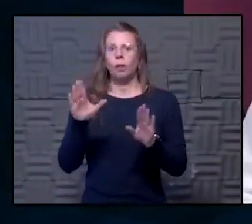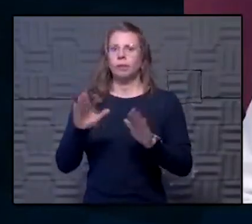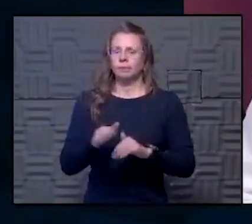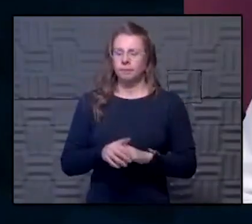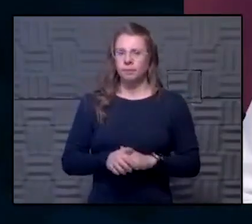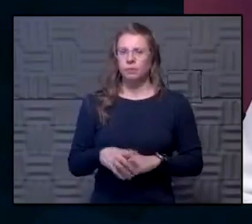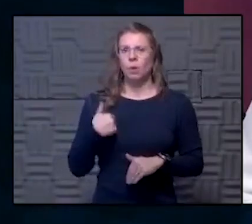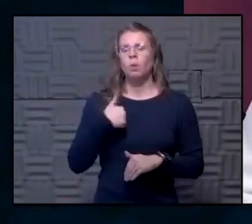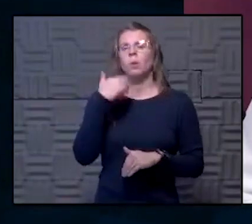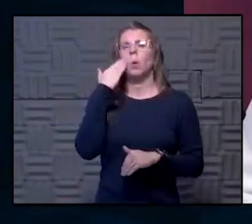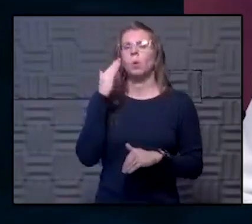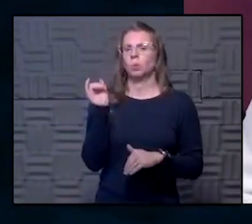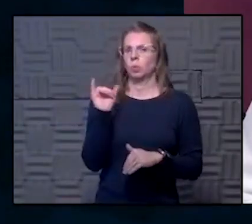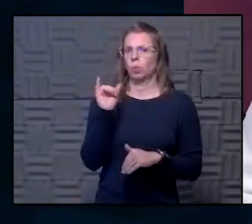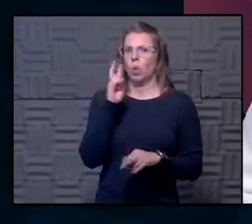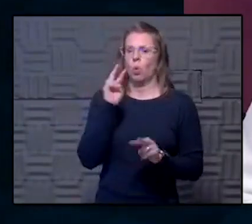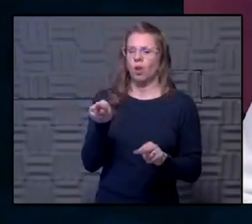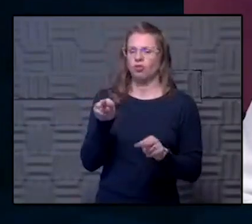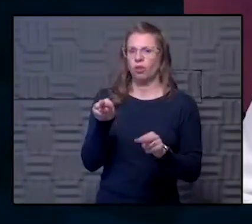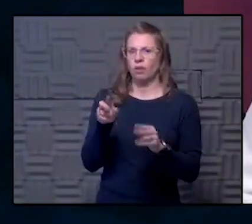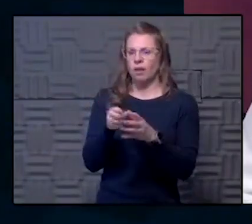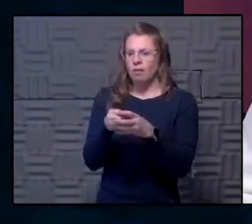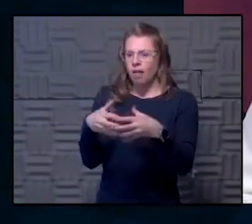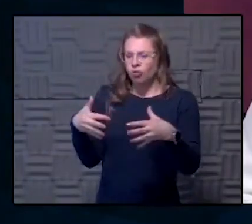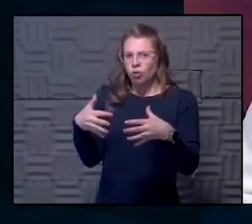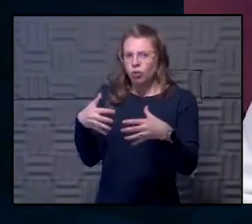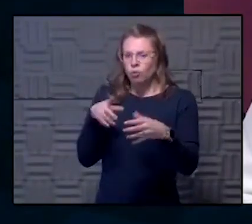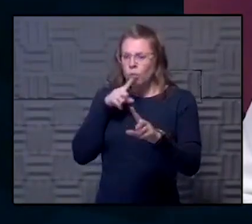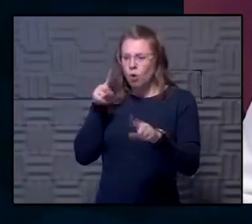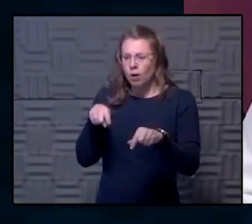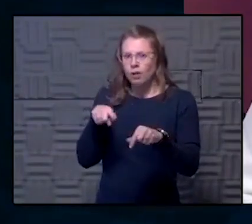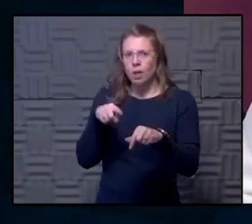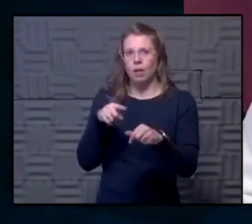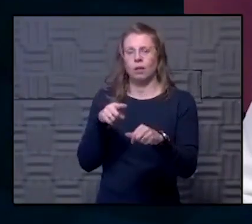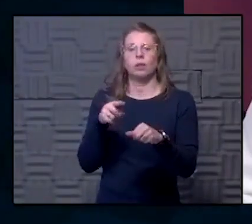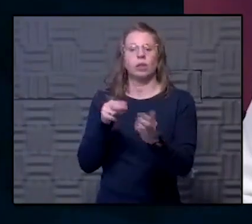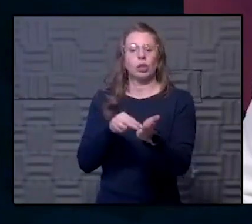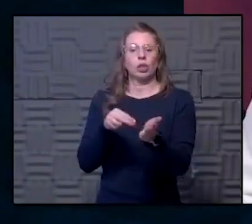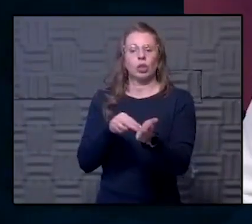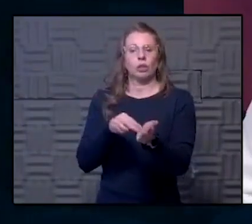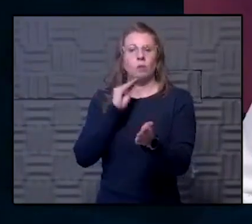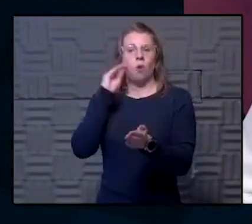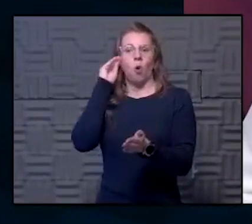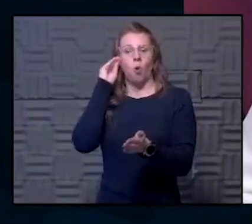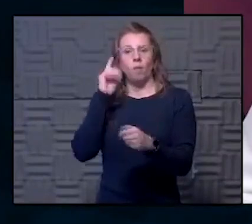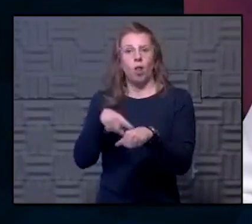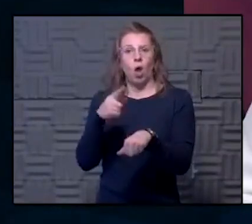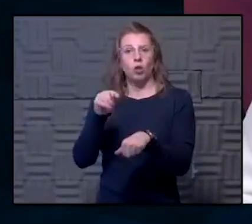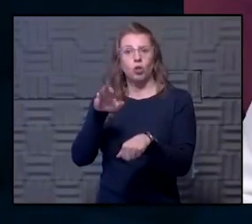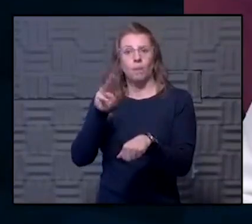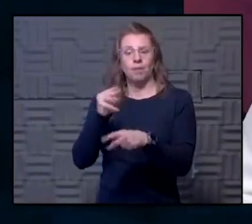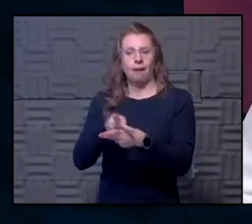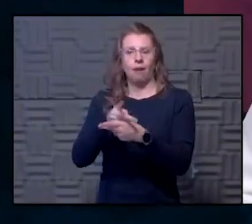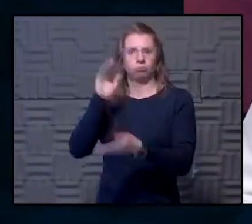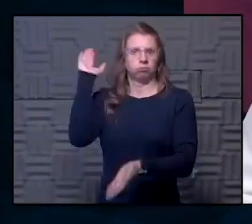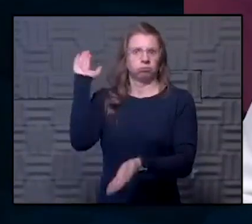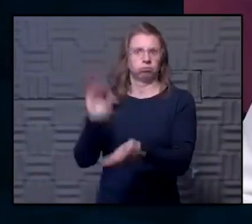Yeah. We know too from watching the cluster report that the number of long-term care facility clusters are down significantly. I think